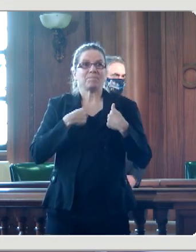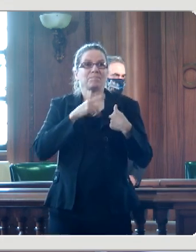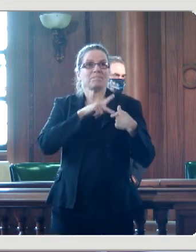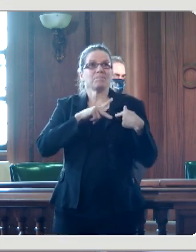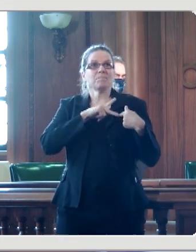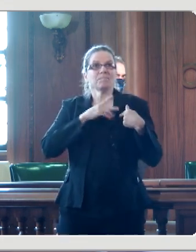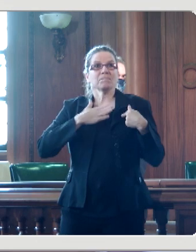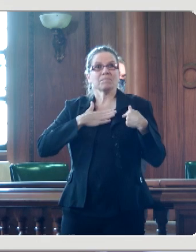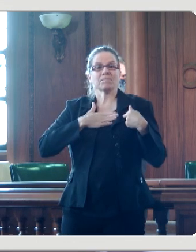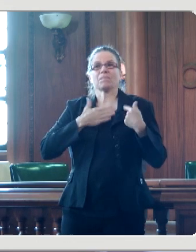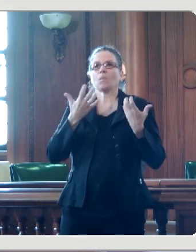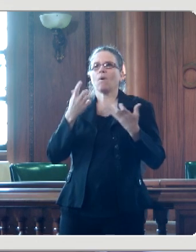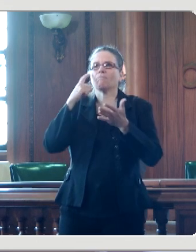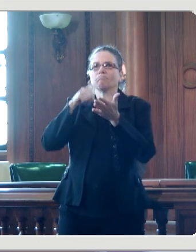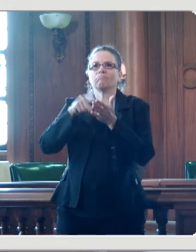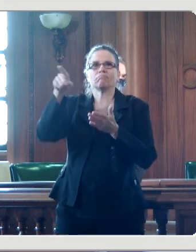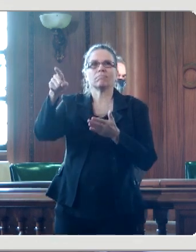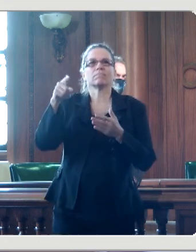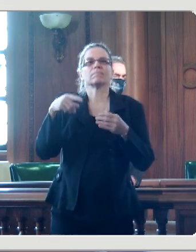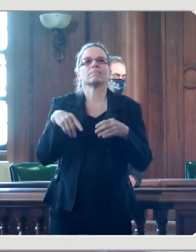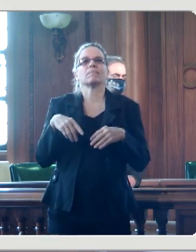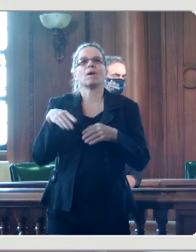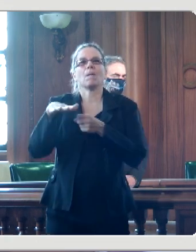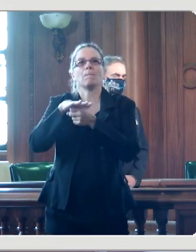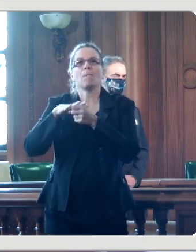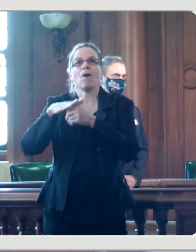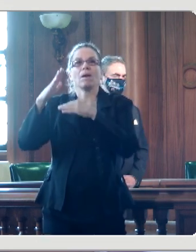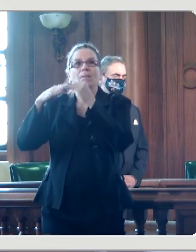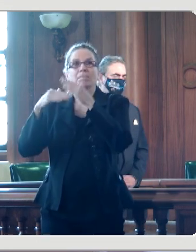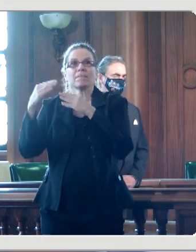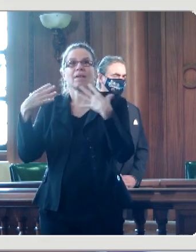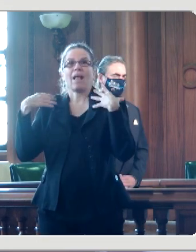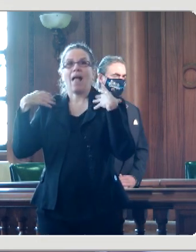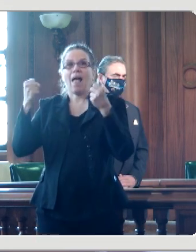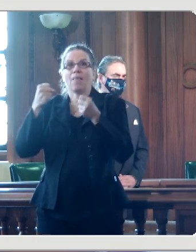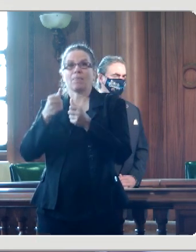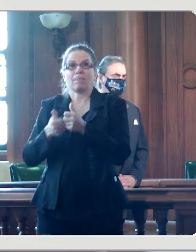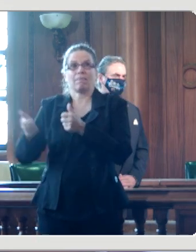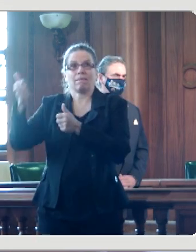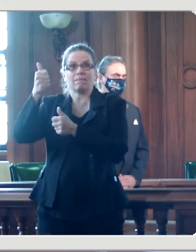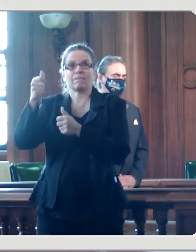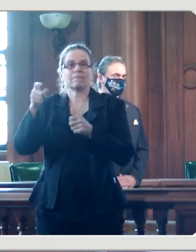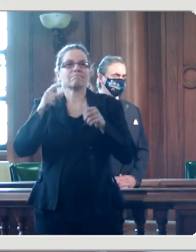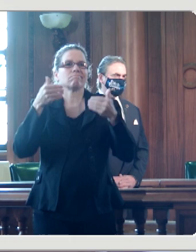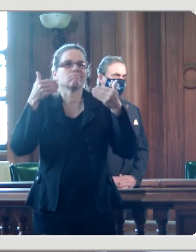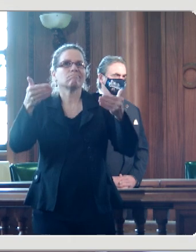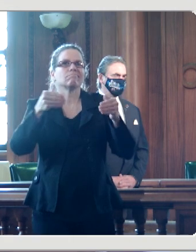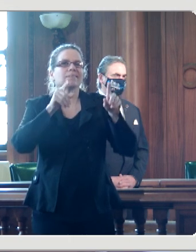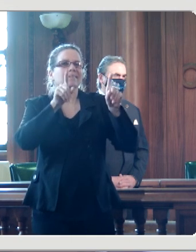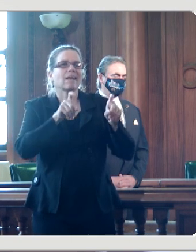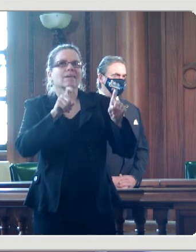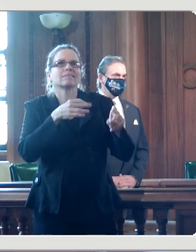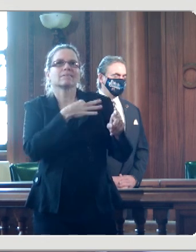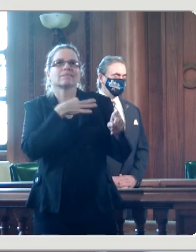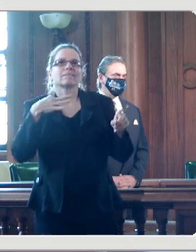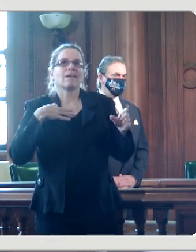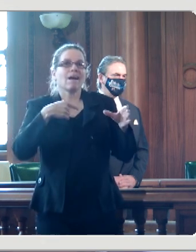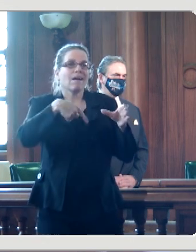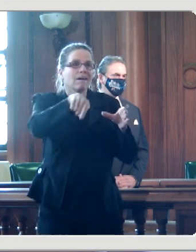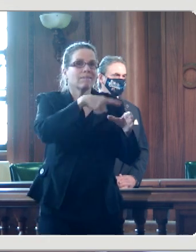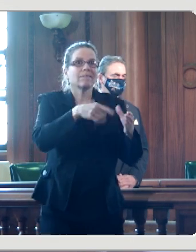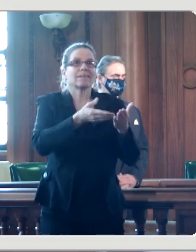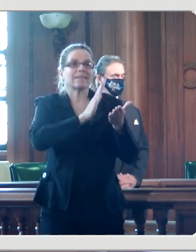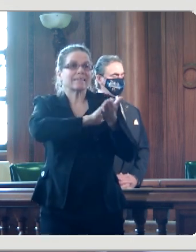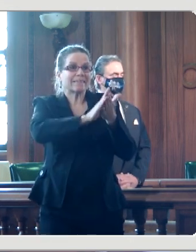their continued support on testing and cleaning. And I need testing desperately because I'm trying to keep the